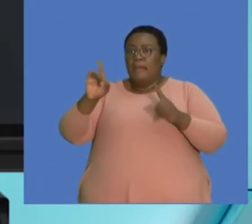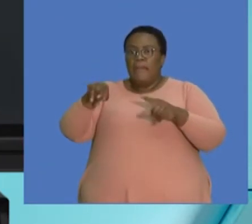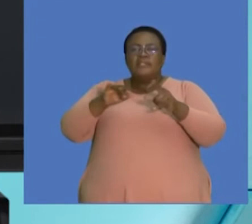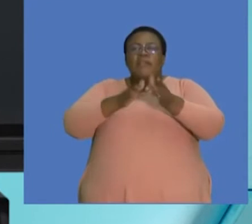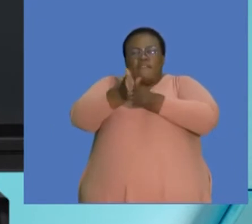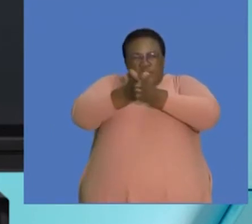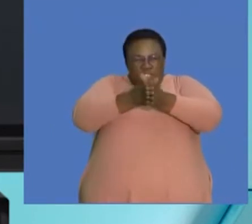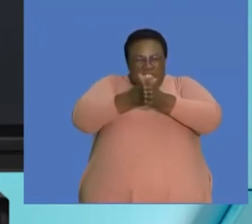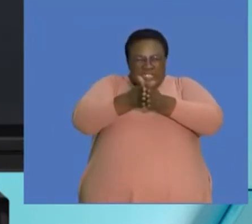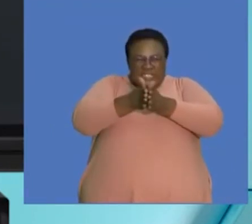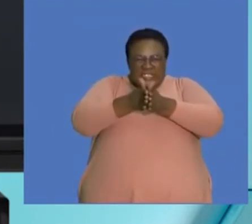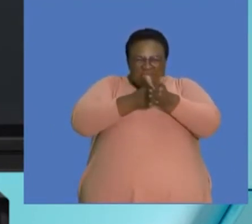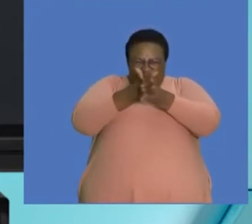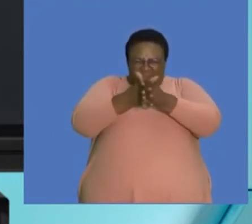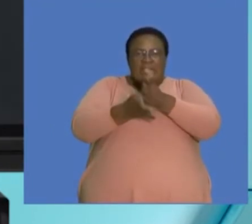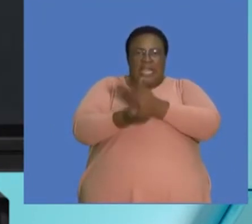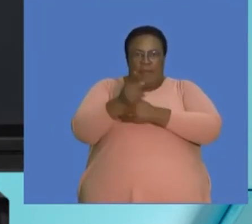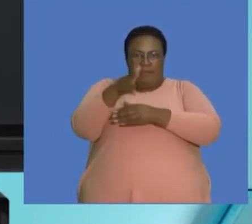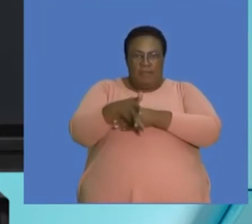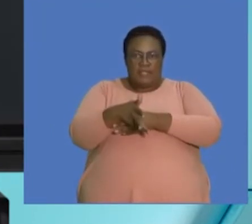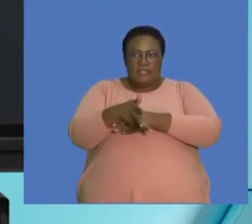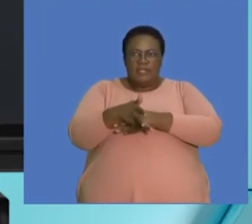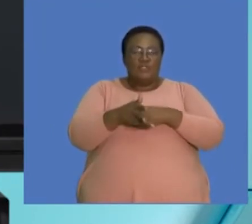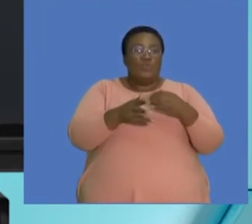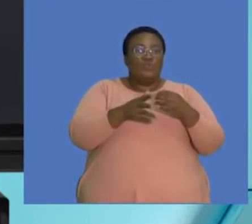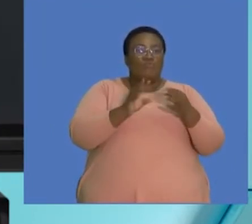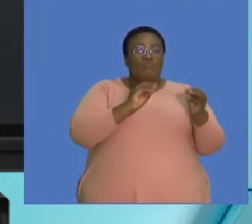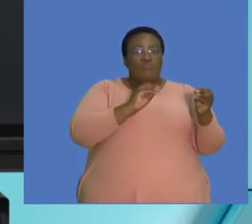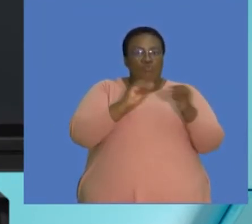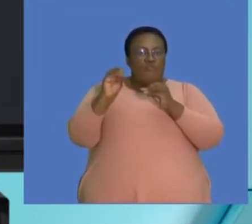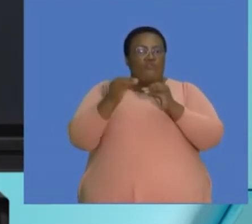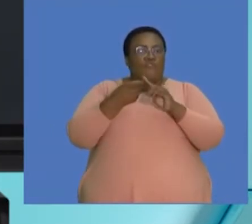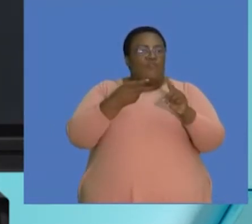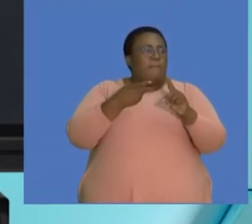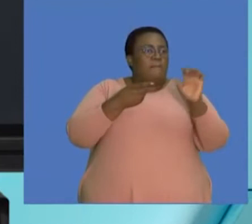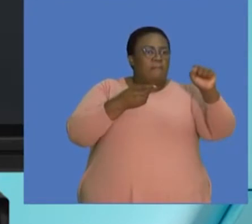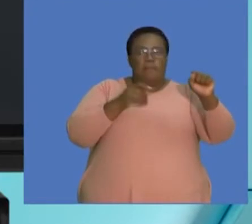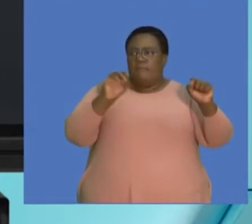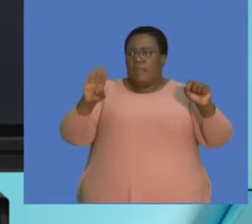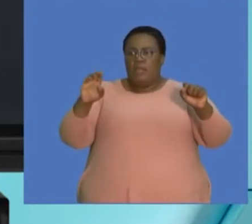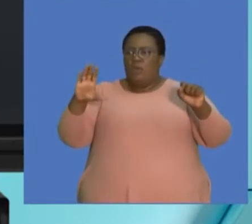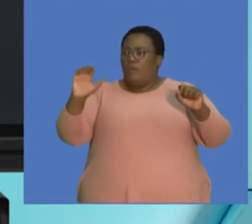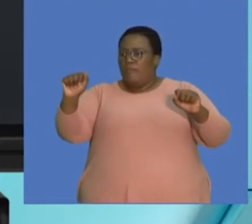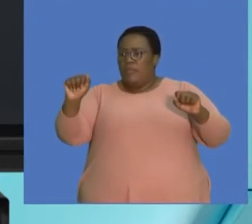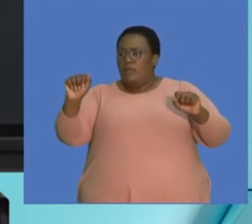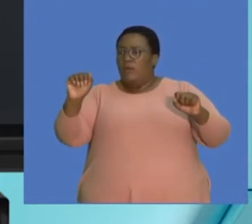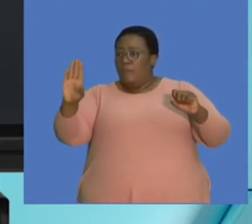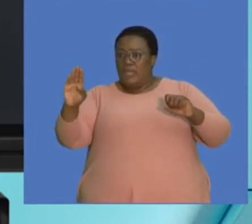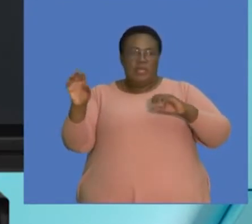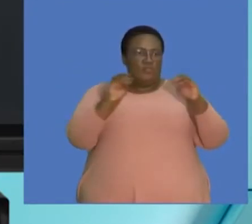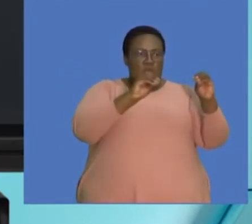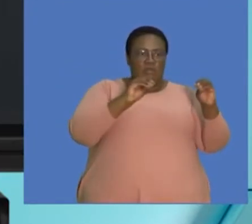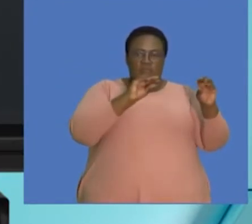must be some form of friction, to knock off electrons from A to B or B to A, whichever the case may be.